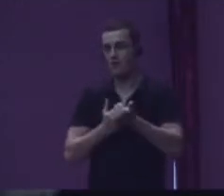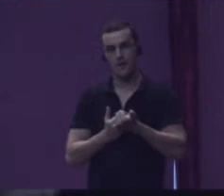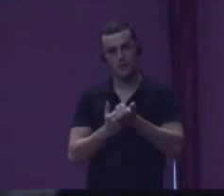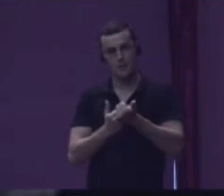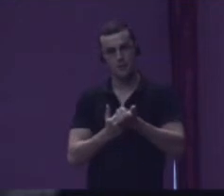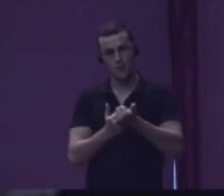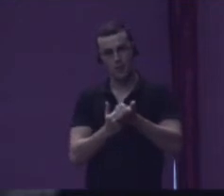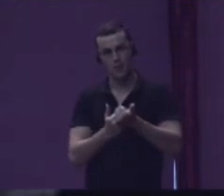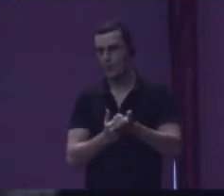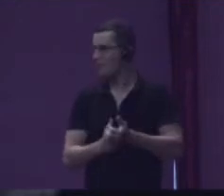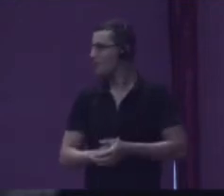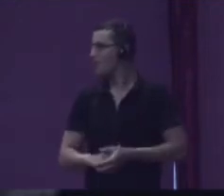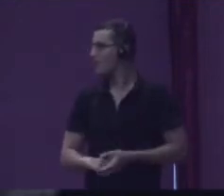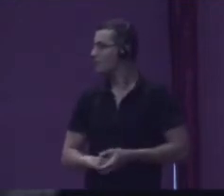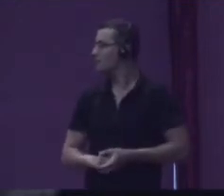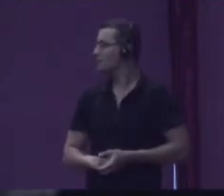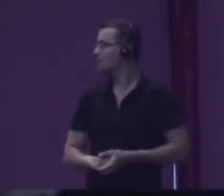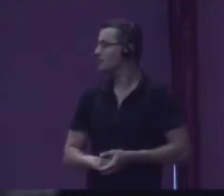So